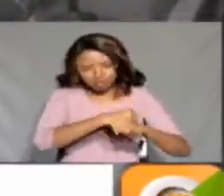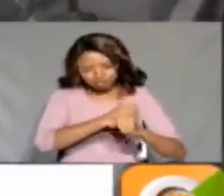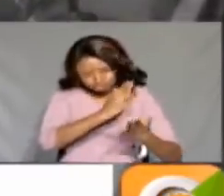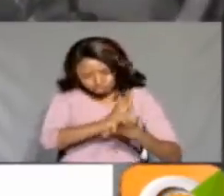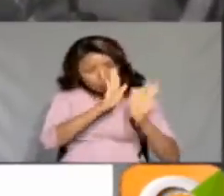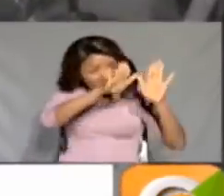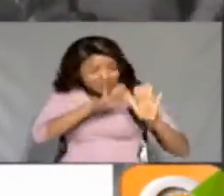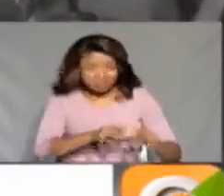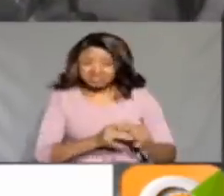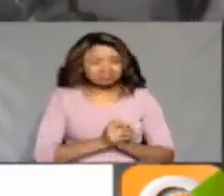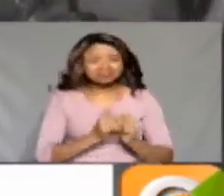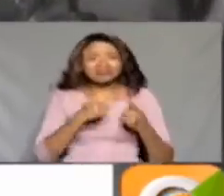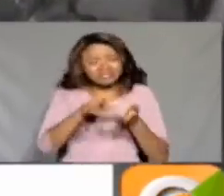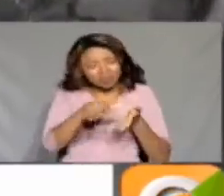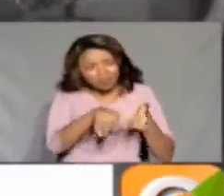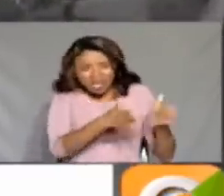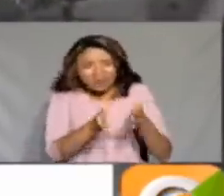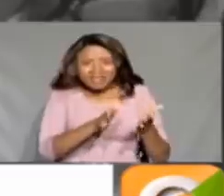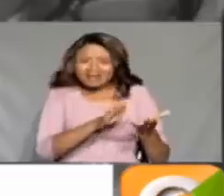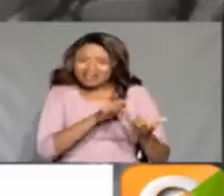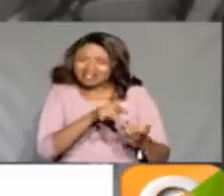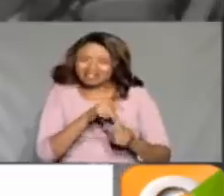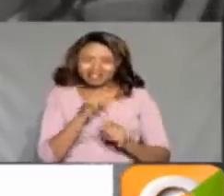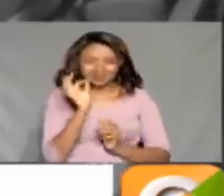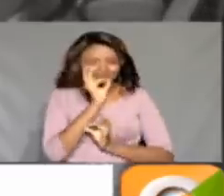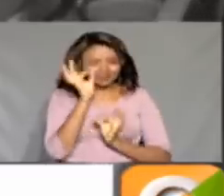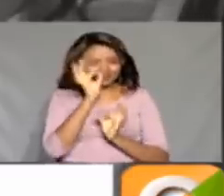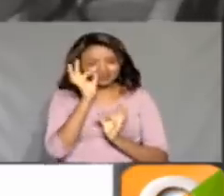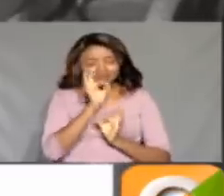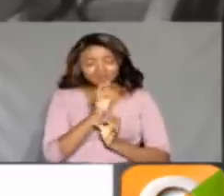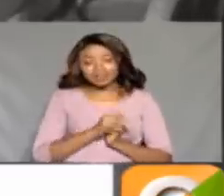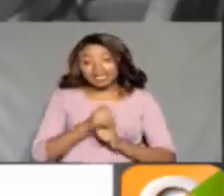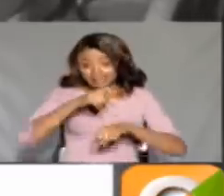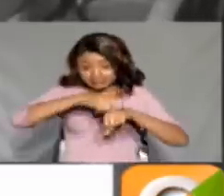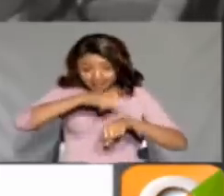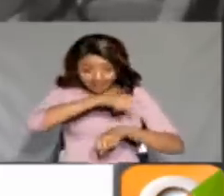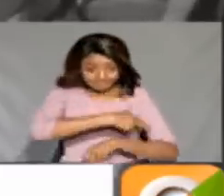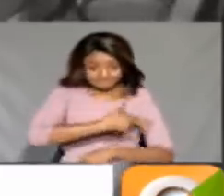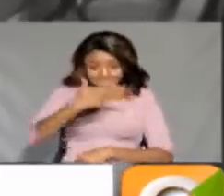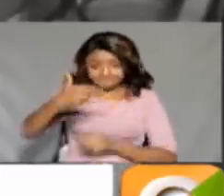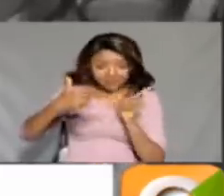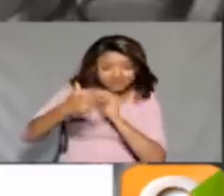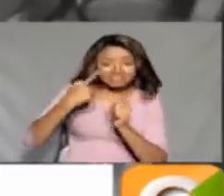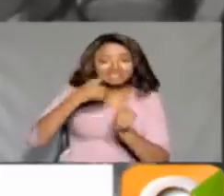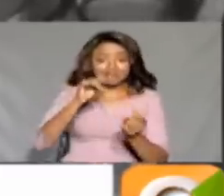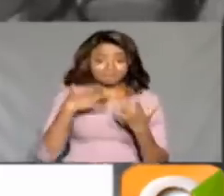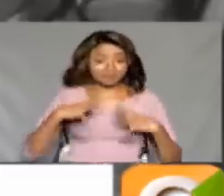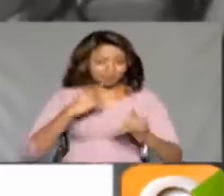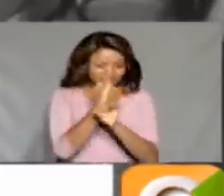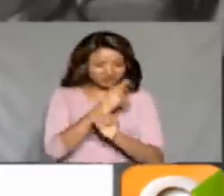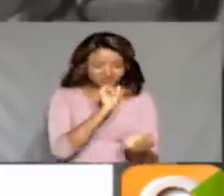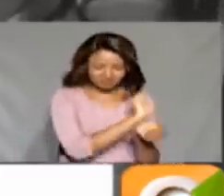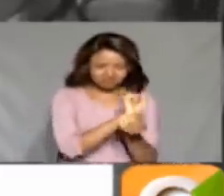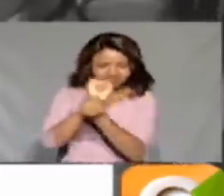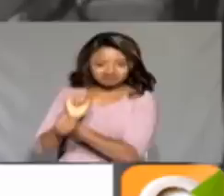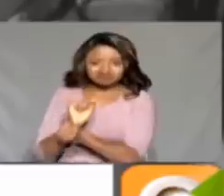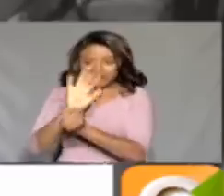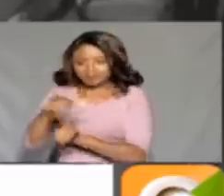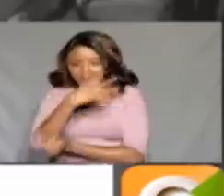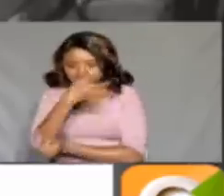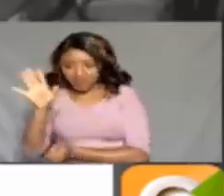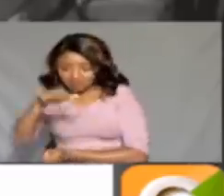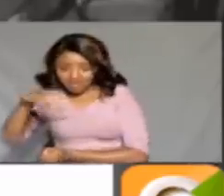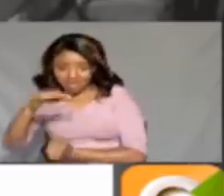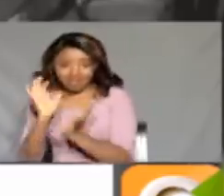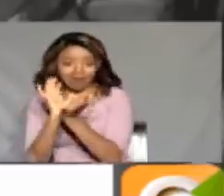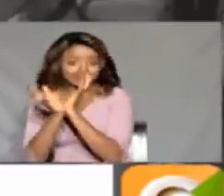the mode in which it was carried out baffled him. The night of the operation saw many arrested and thereafter spending the night at the Kasarani